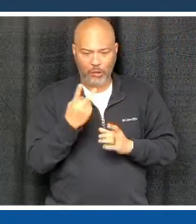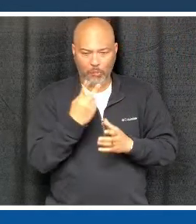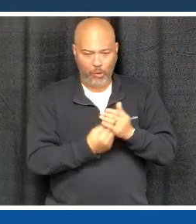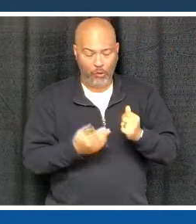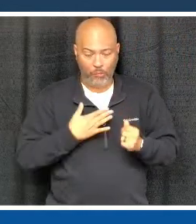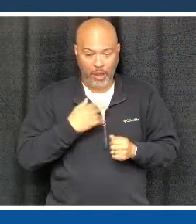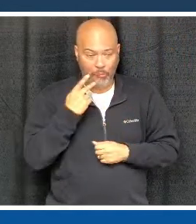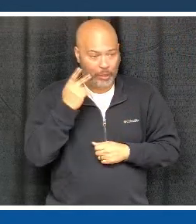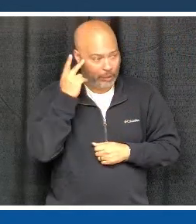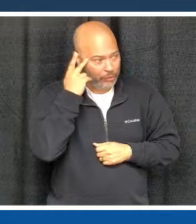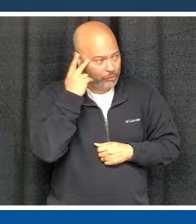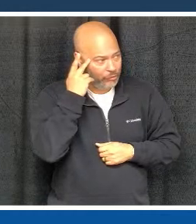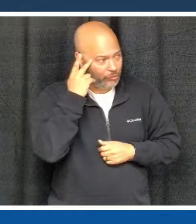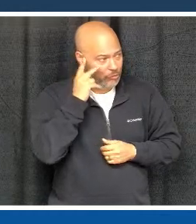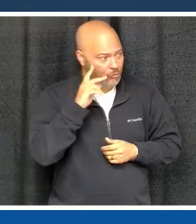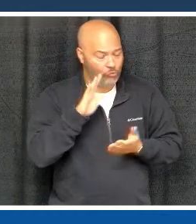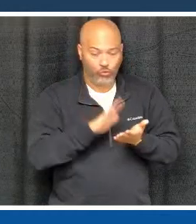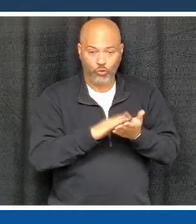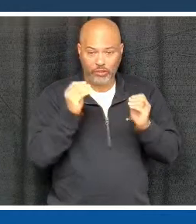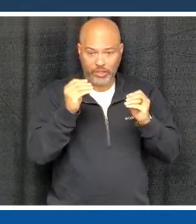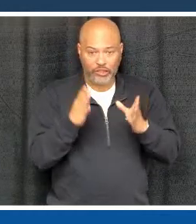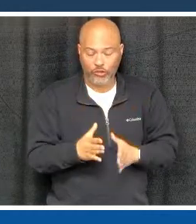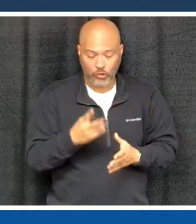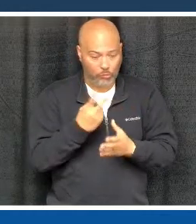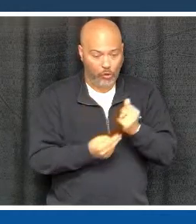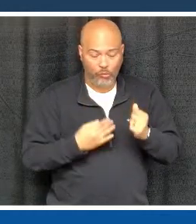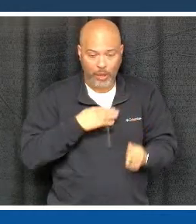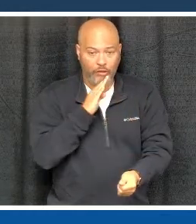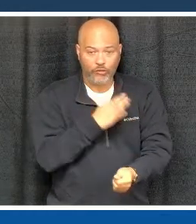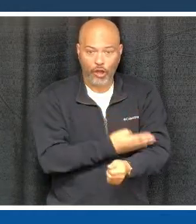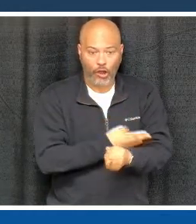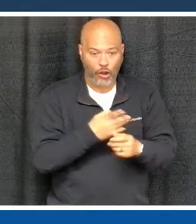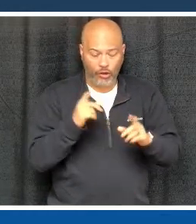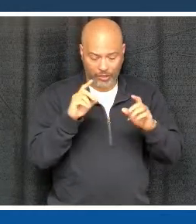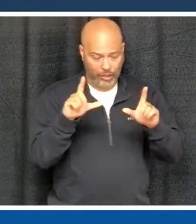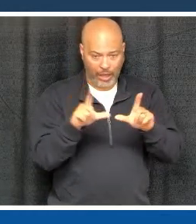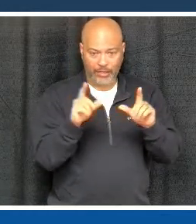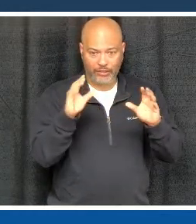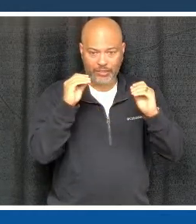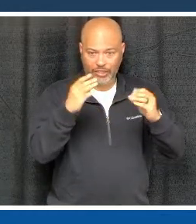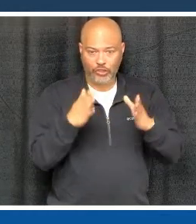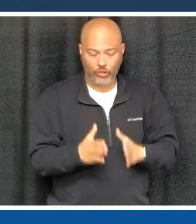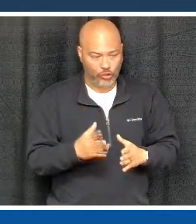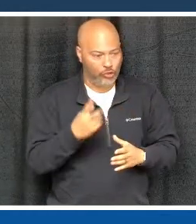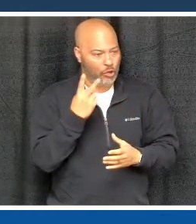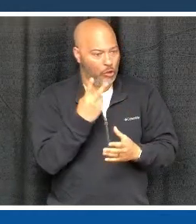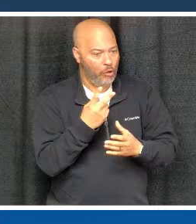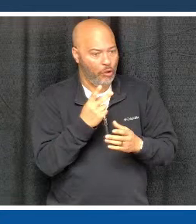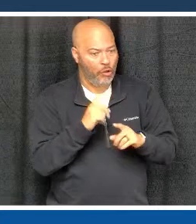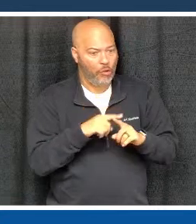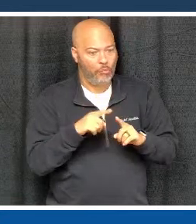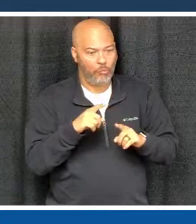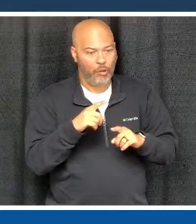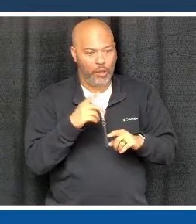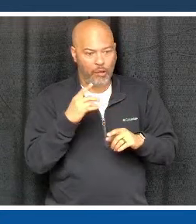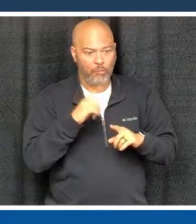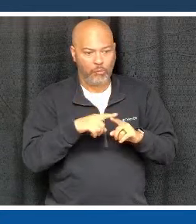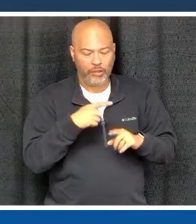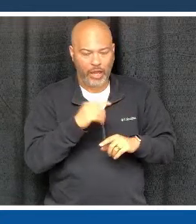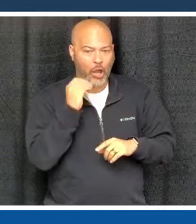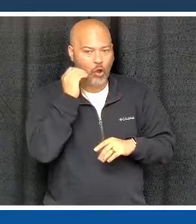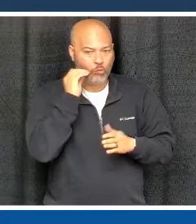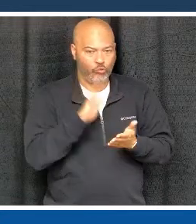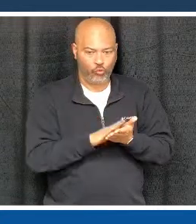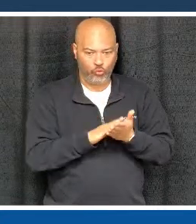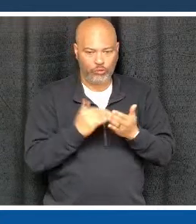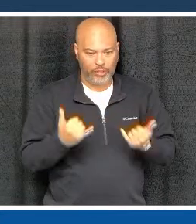my parents were school teachers. Both of my daughters are licensed school teachers, although they homeschool today.